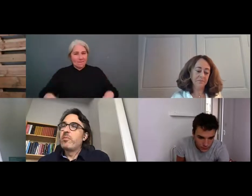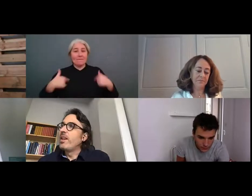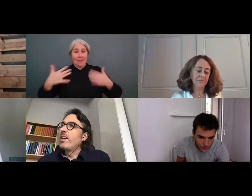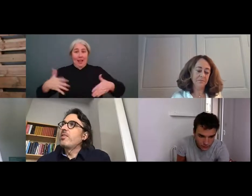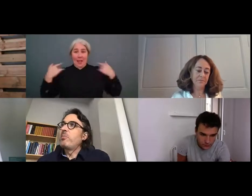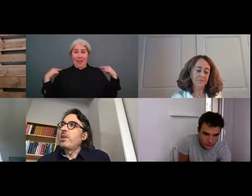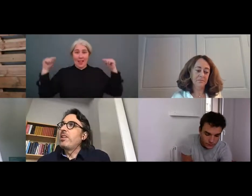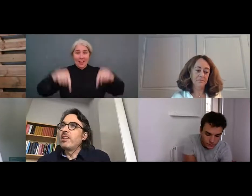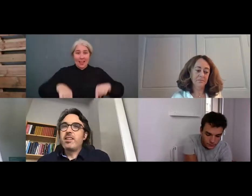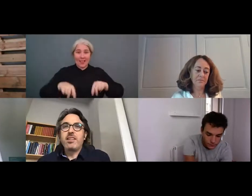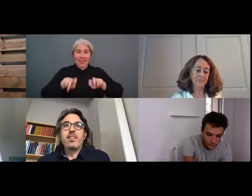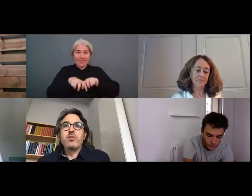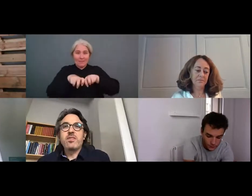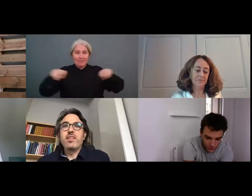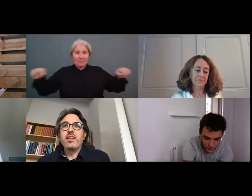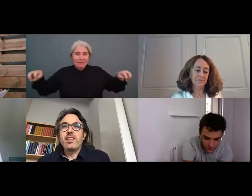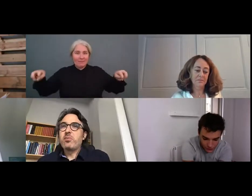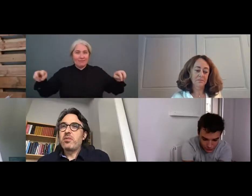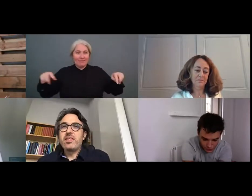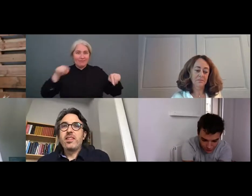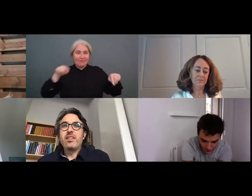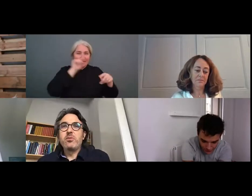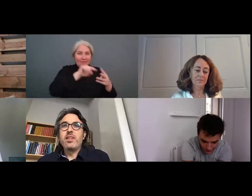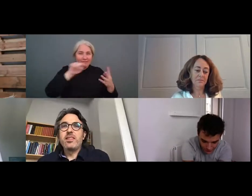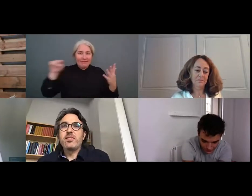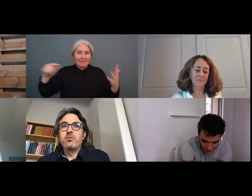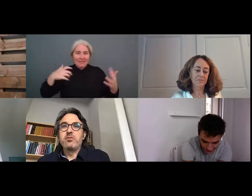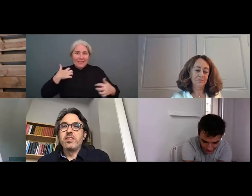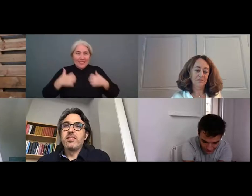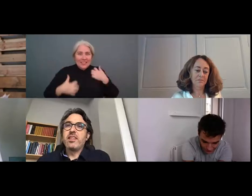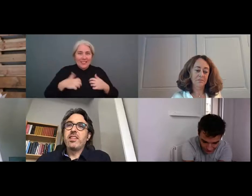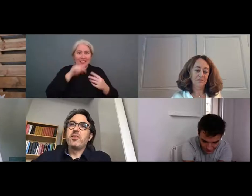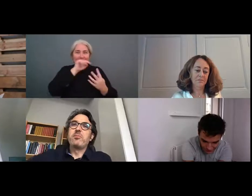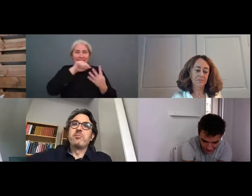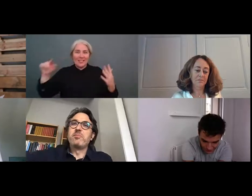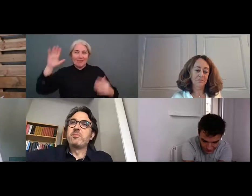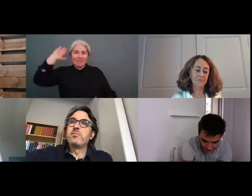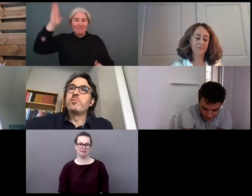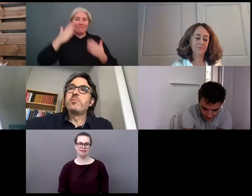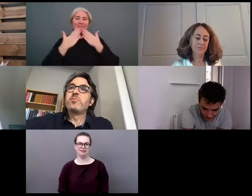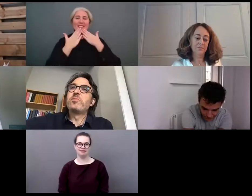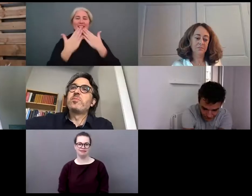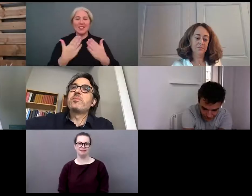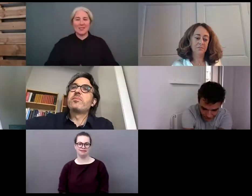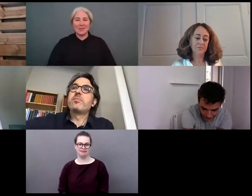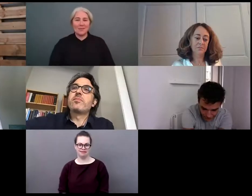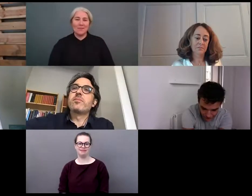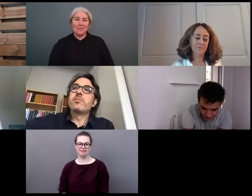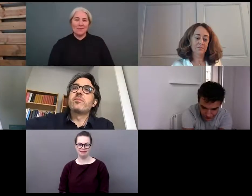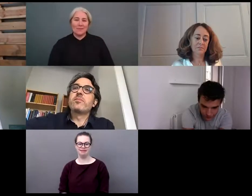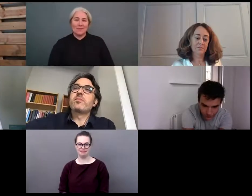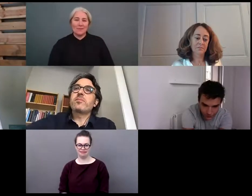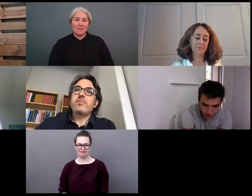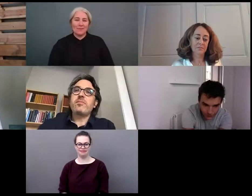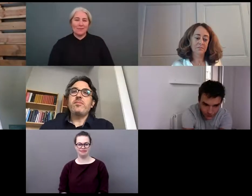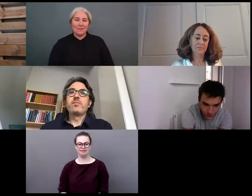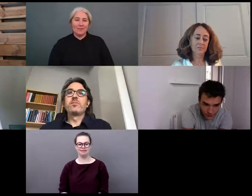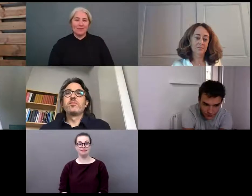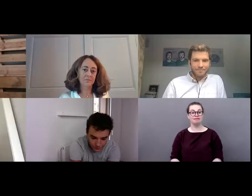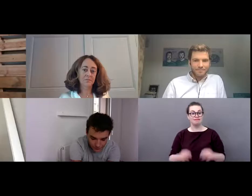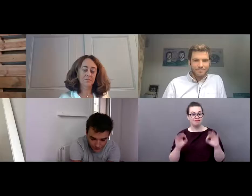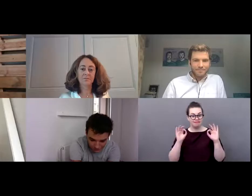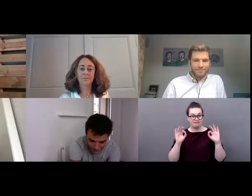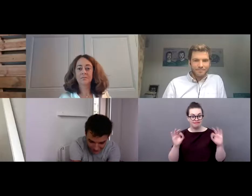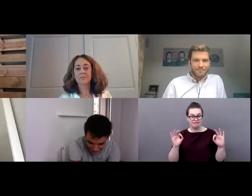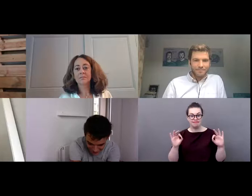um so many uh interesting experts who are at this conference thank you um let's get straight